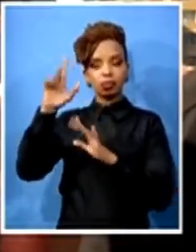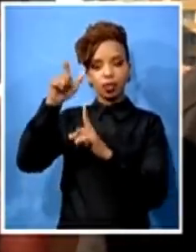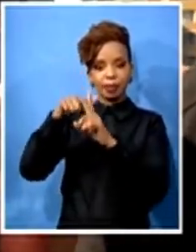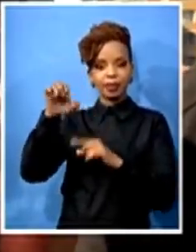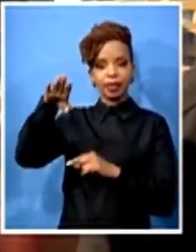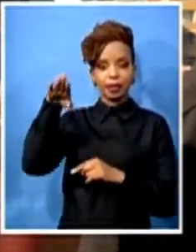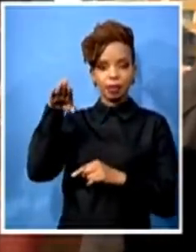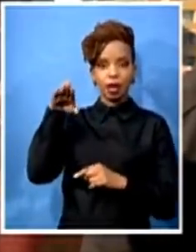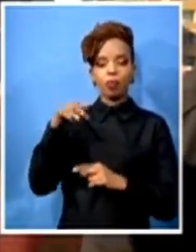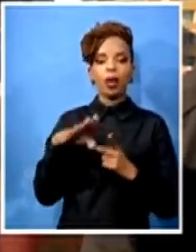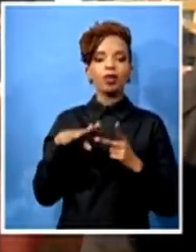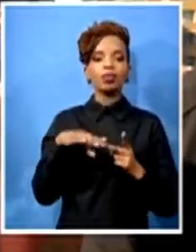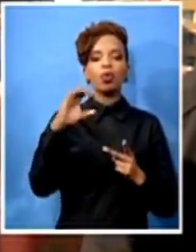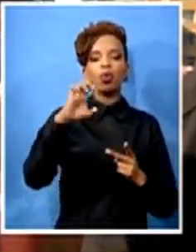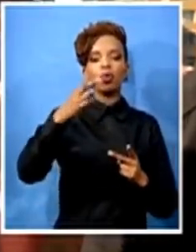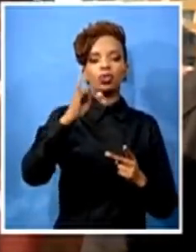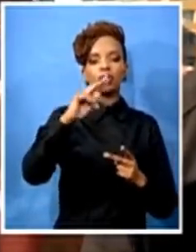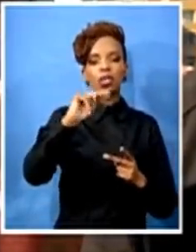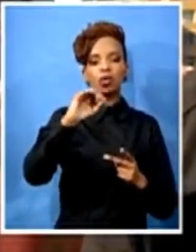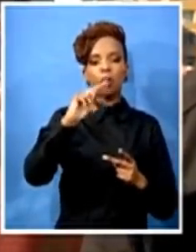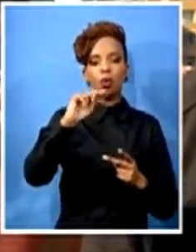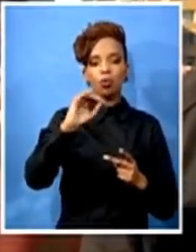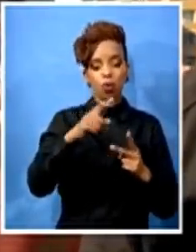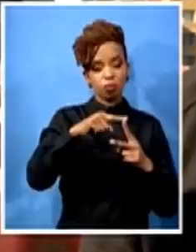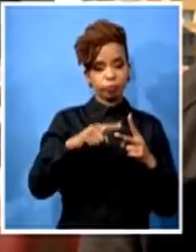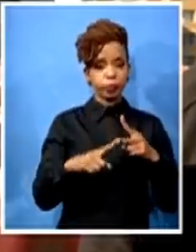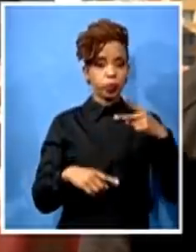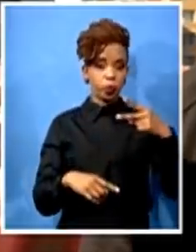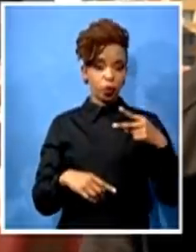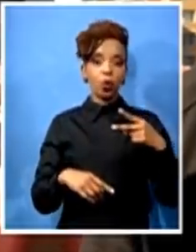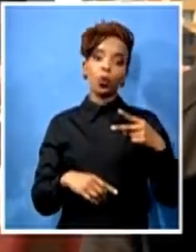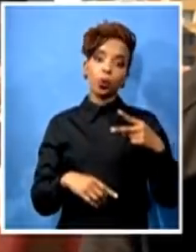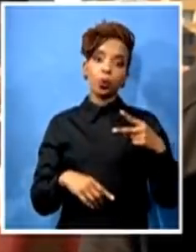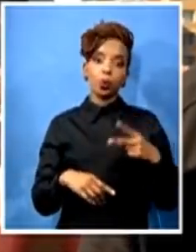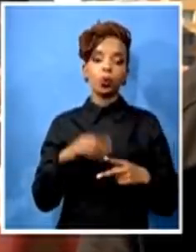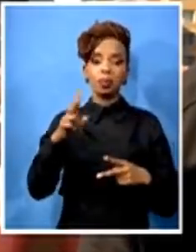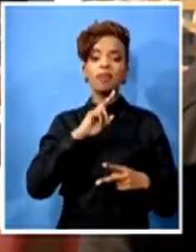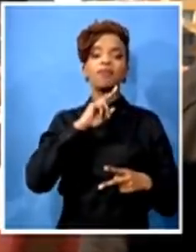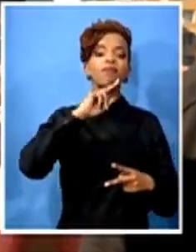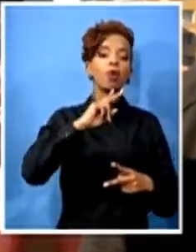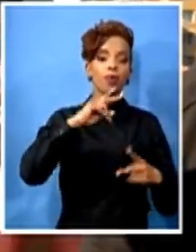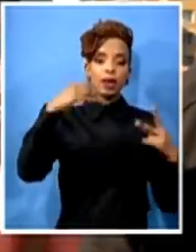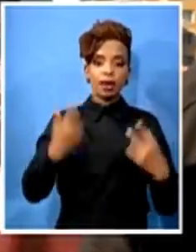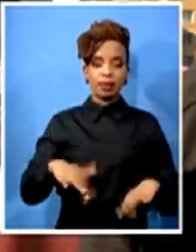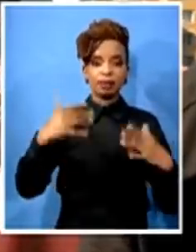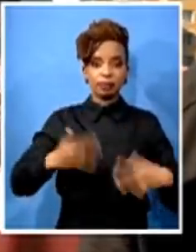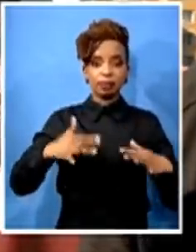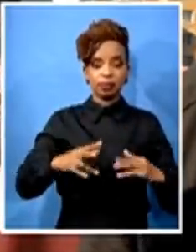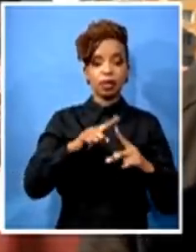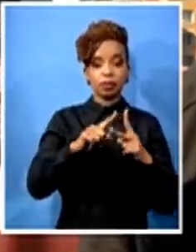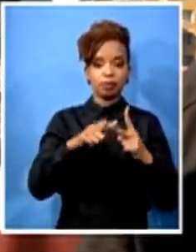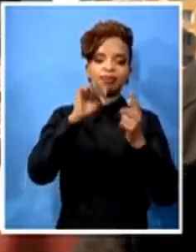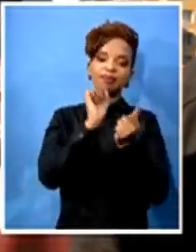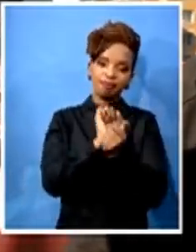very vocal about the alleged corruption in Zimbabwe, have been arrested. And we all know that Chinono has since been detained. It's